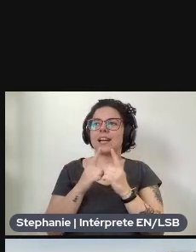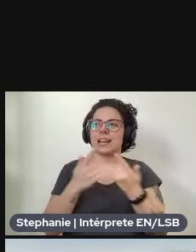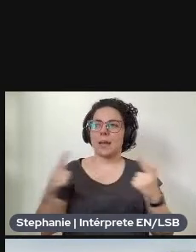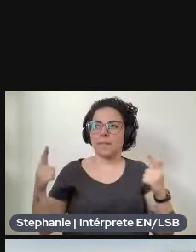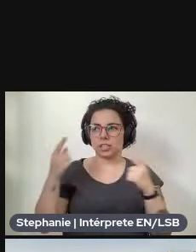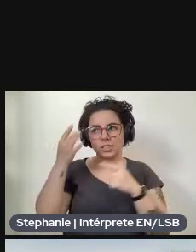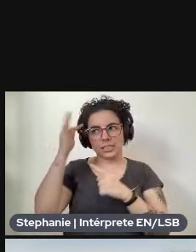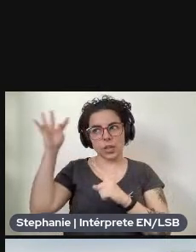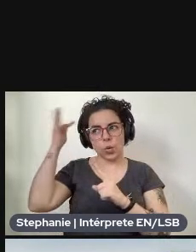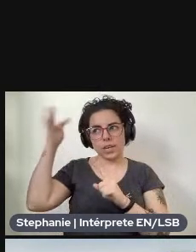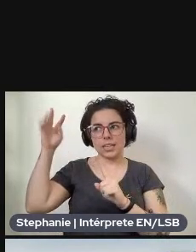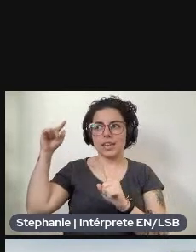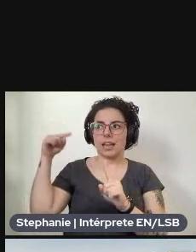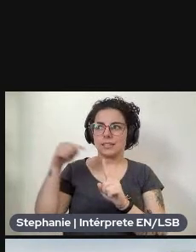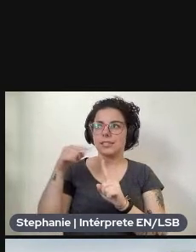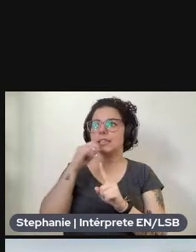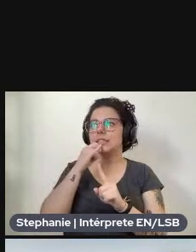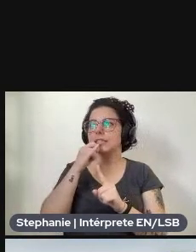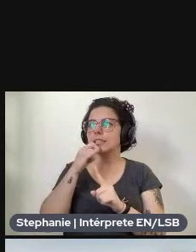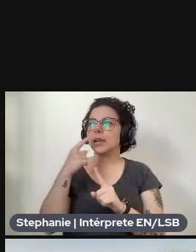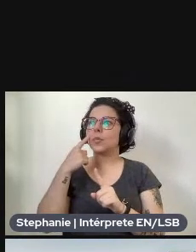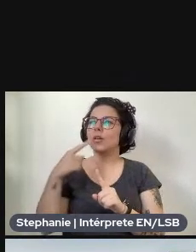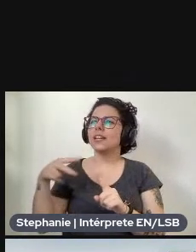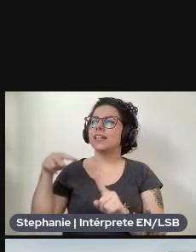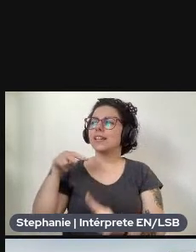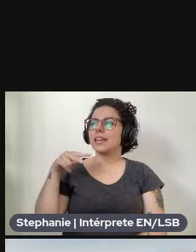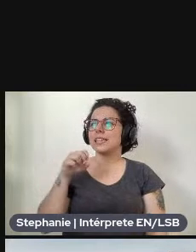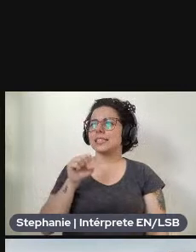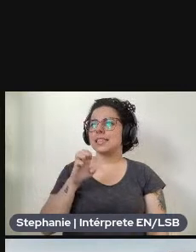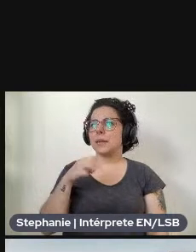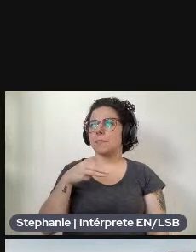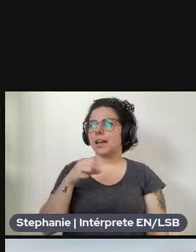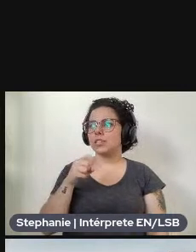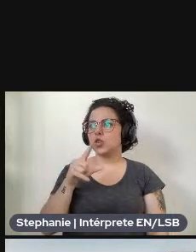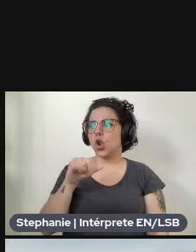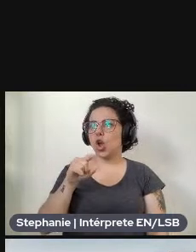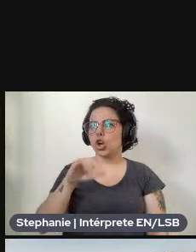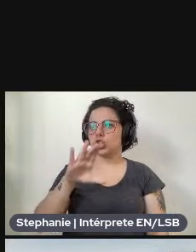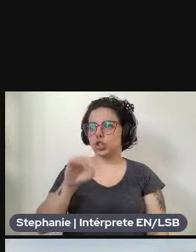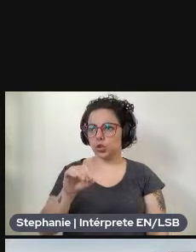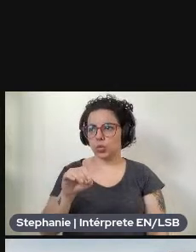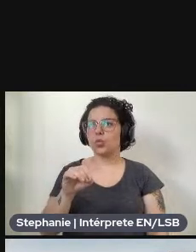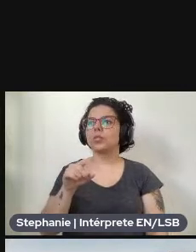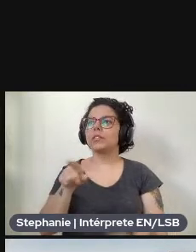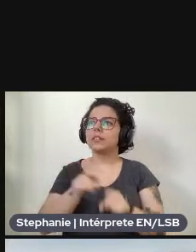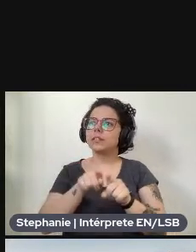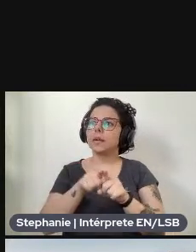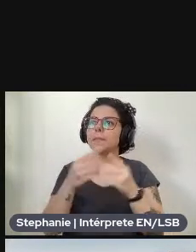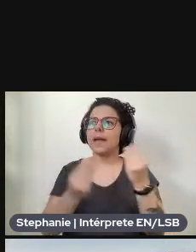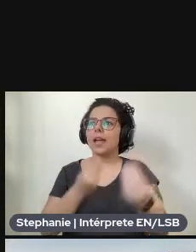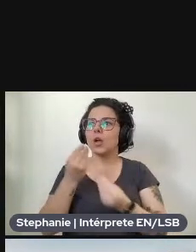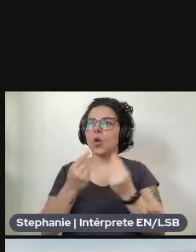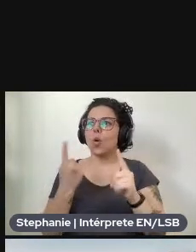adopt a semasiological viewpoint and then ask how a particular individual referential expression, so for instance, echar,